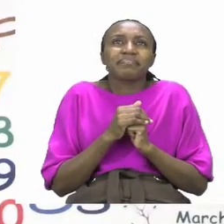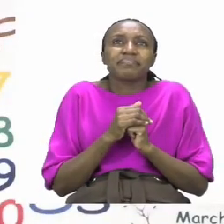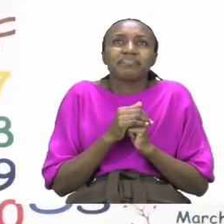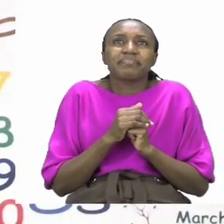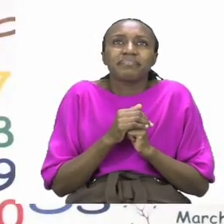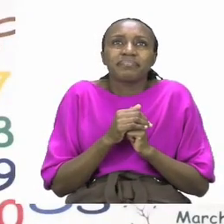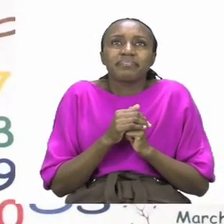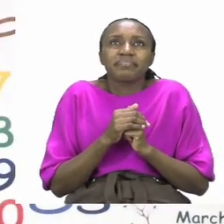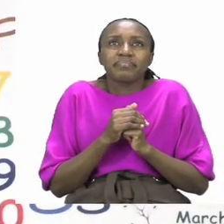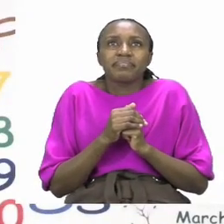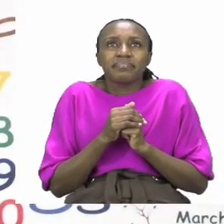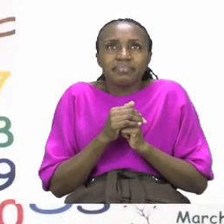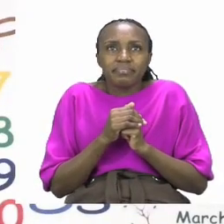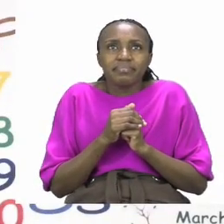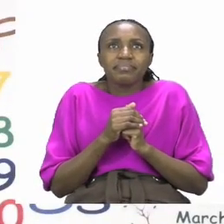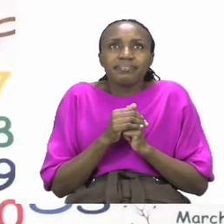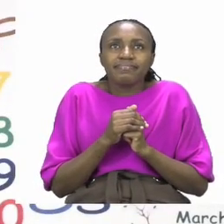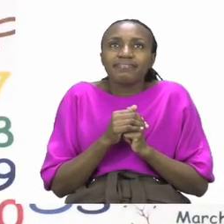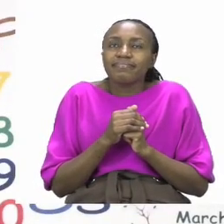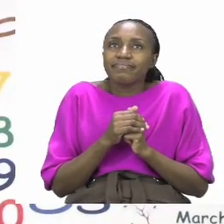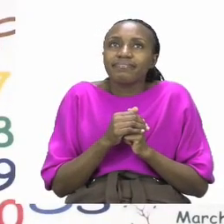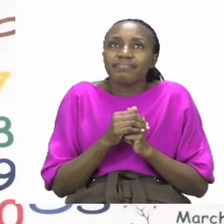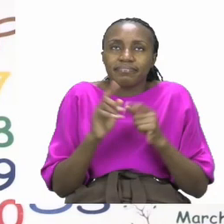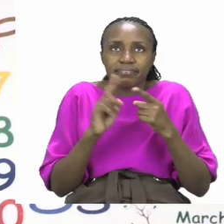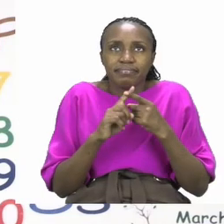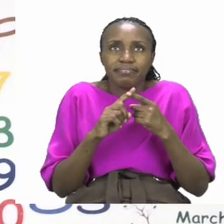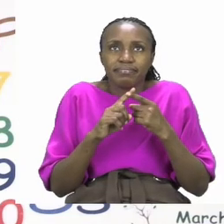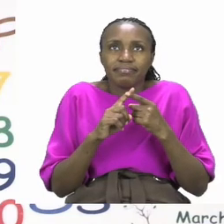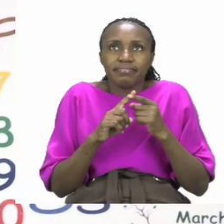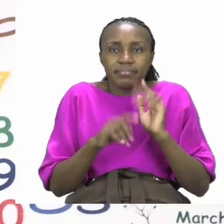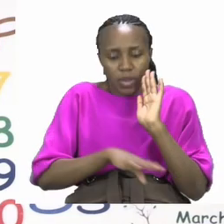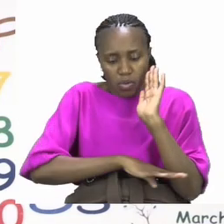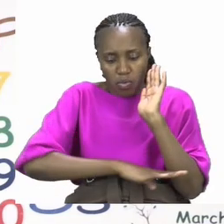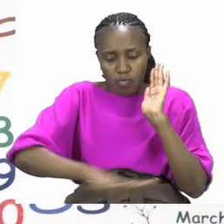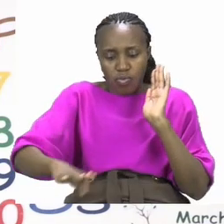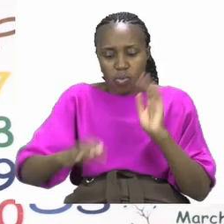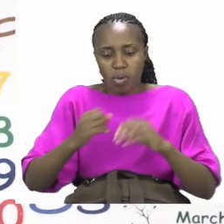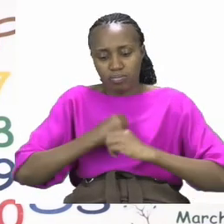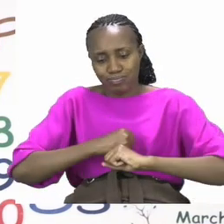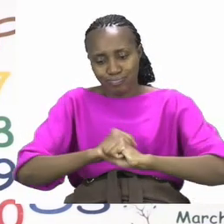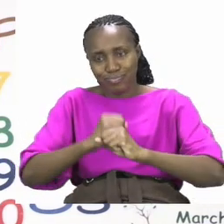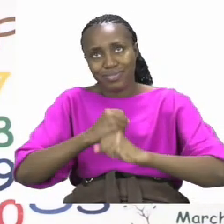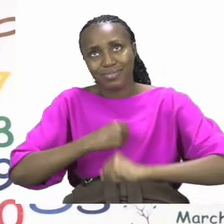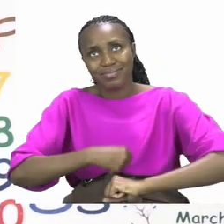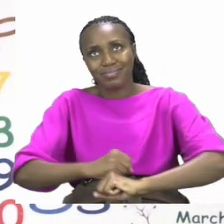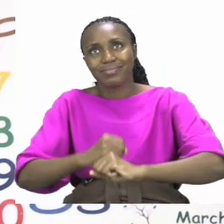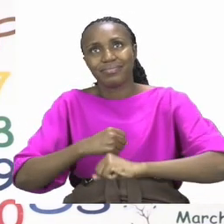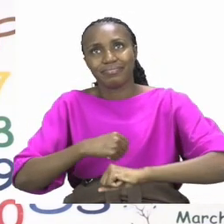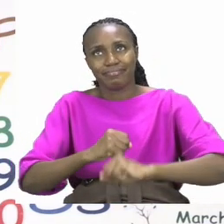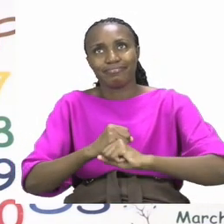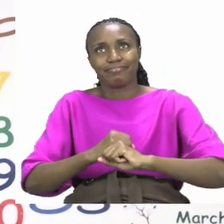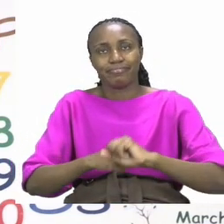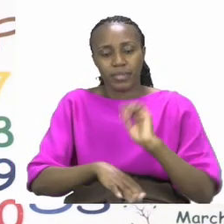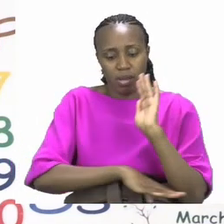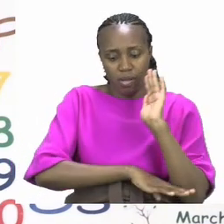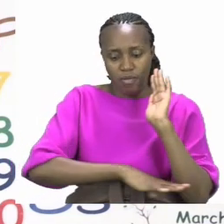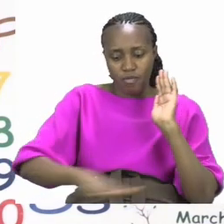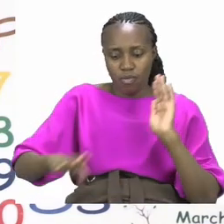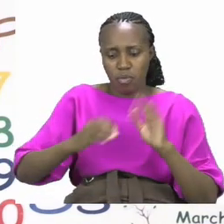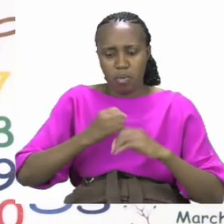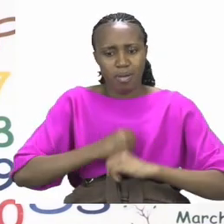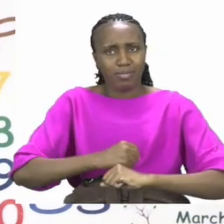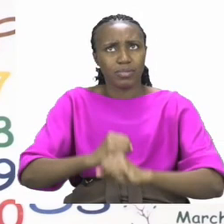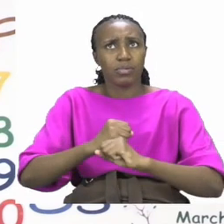week. Now, the first one says, sweep the floor. Now, that's